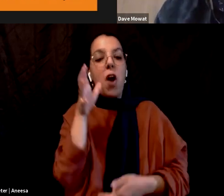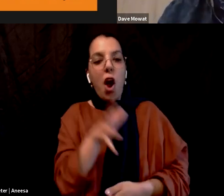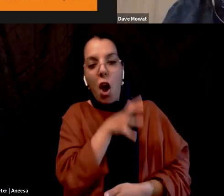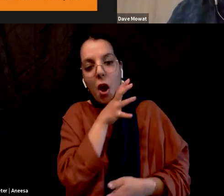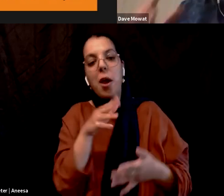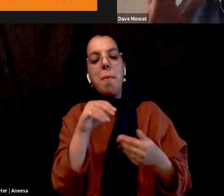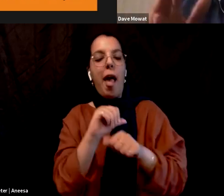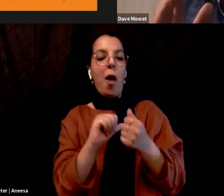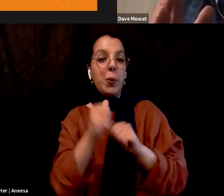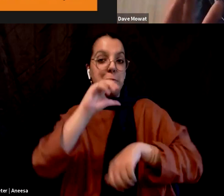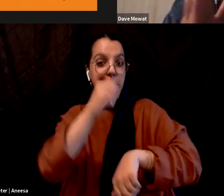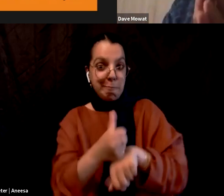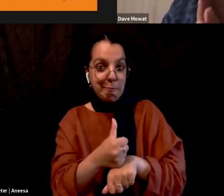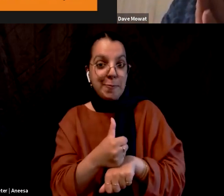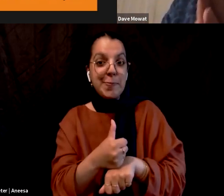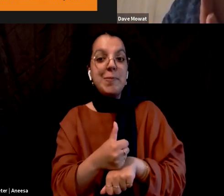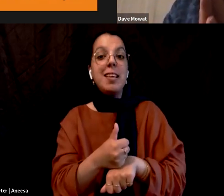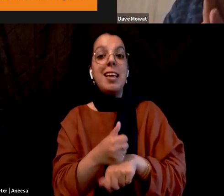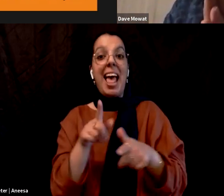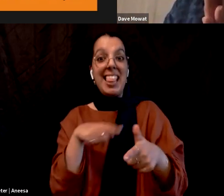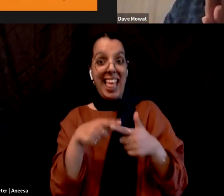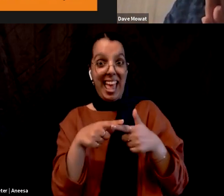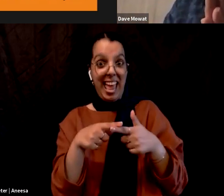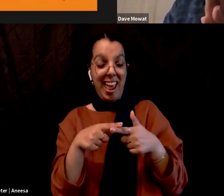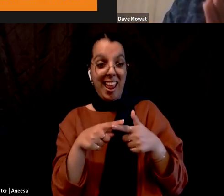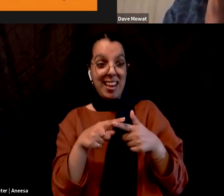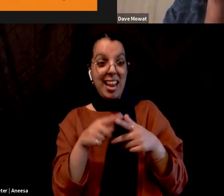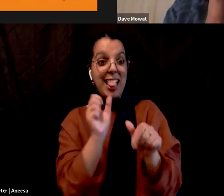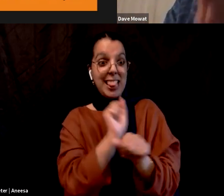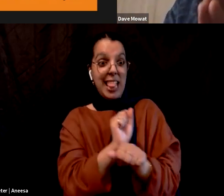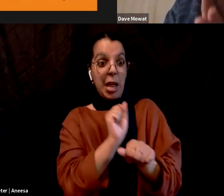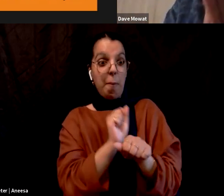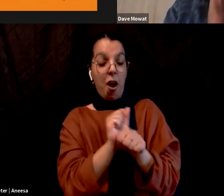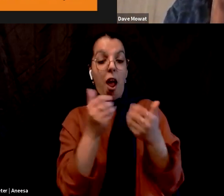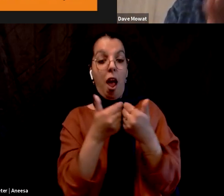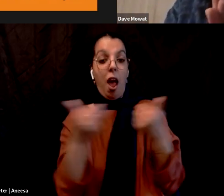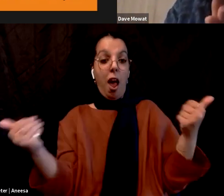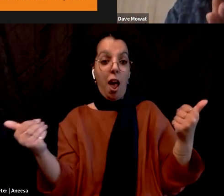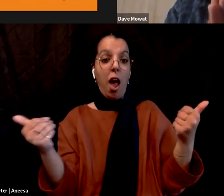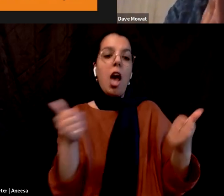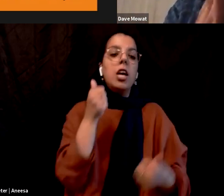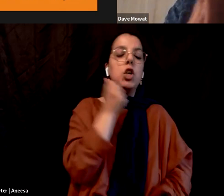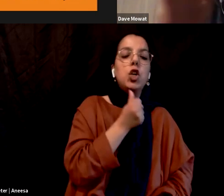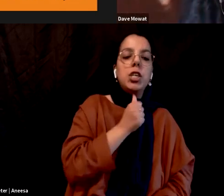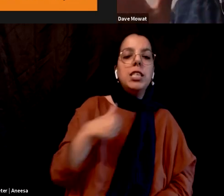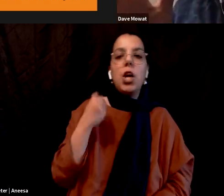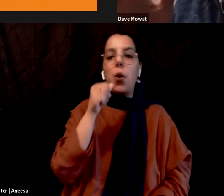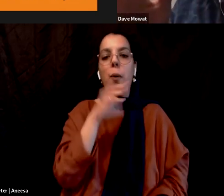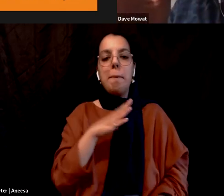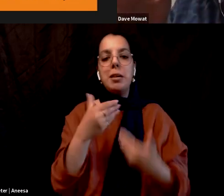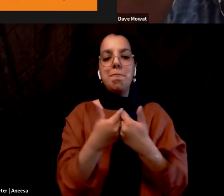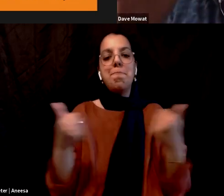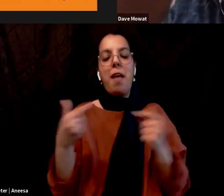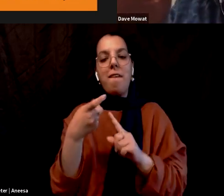and that's where you also see the division of labor start to occur, where the girls and the young women are separated